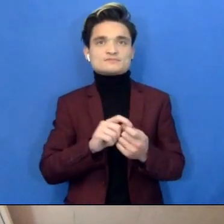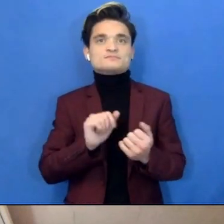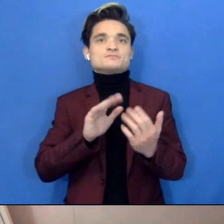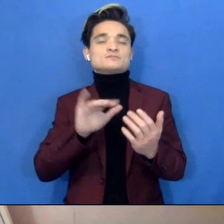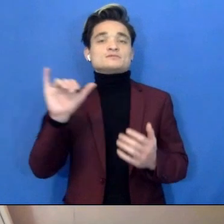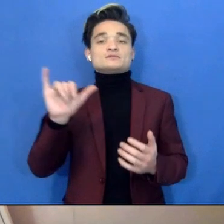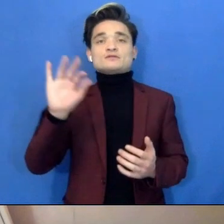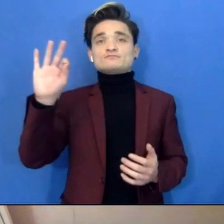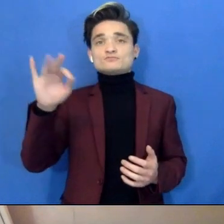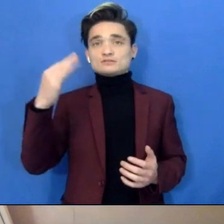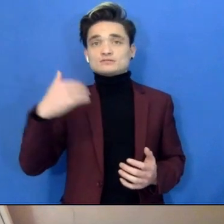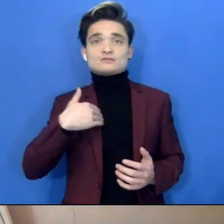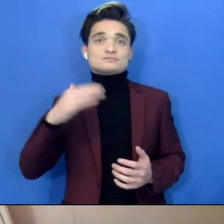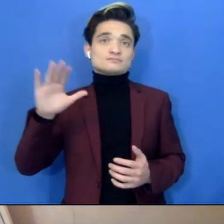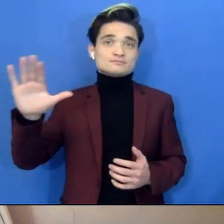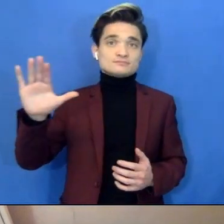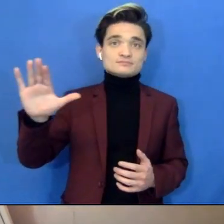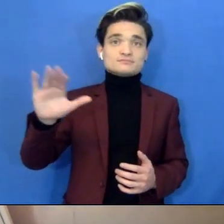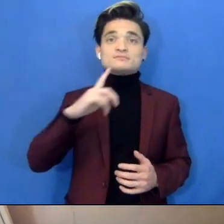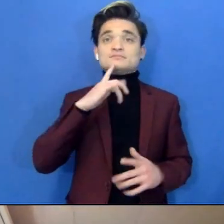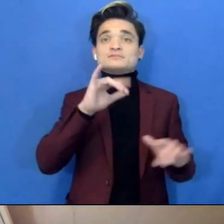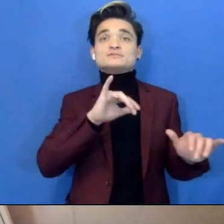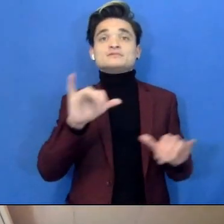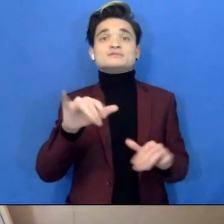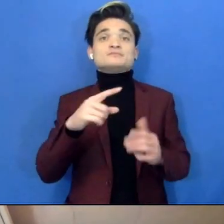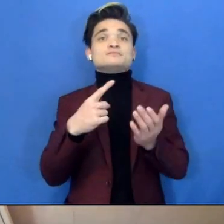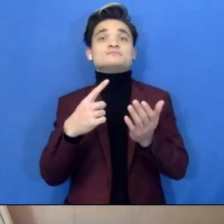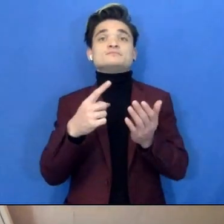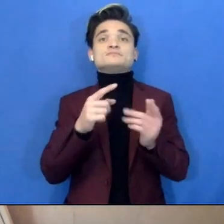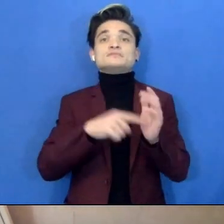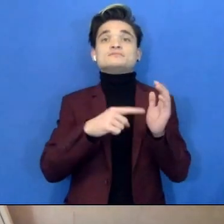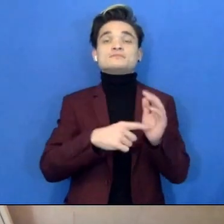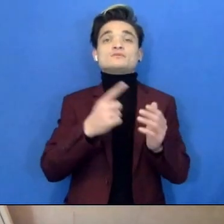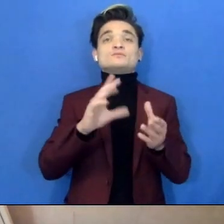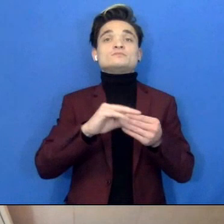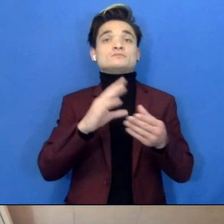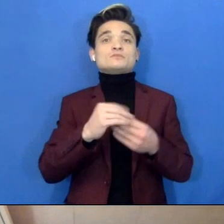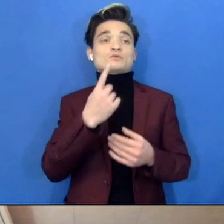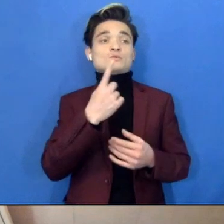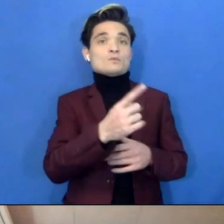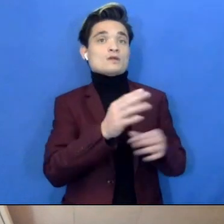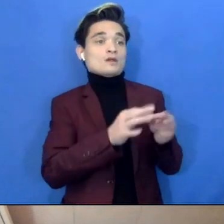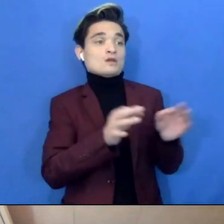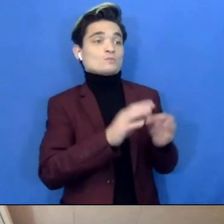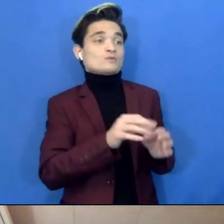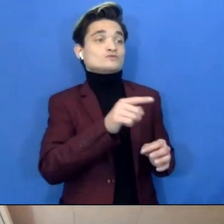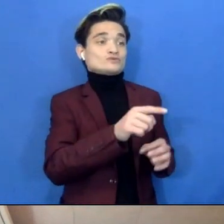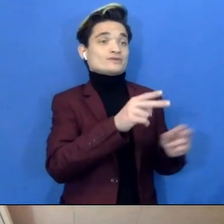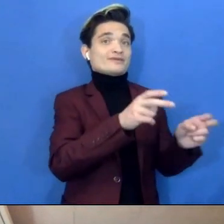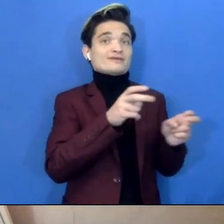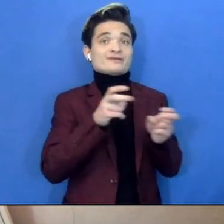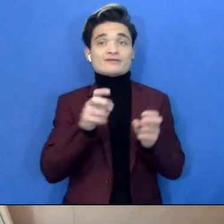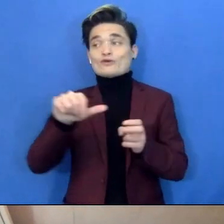can say in one language that you can't say in another language because there is no exact translation. But with